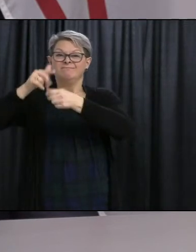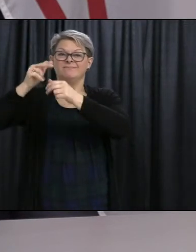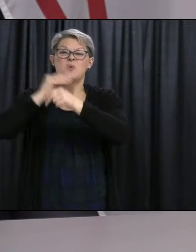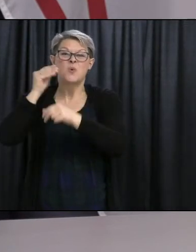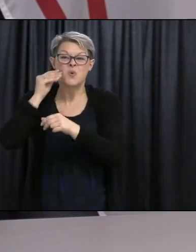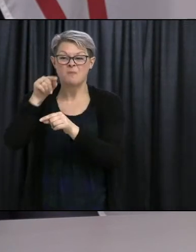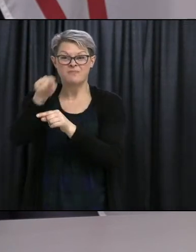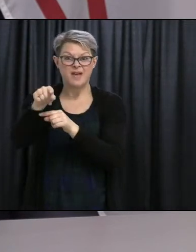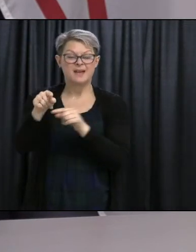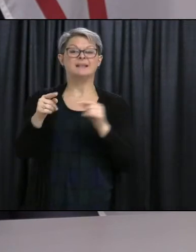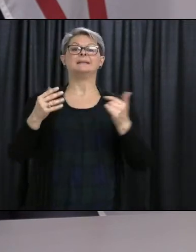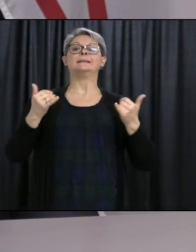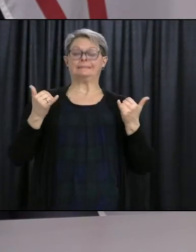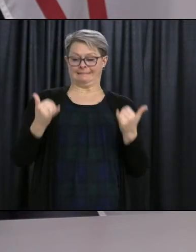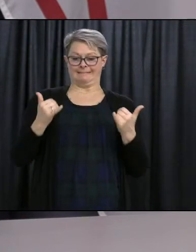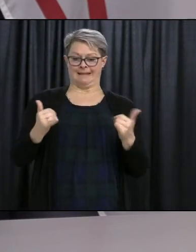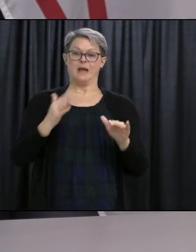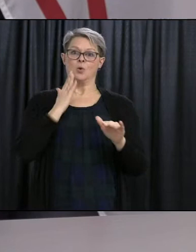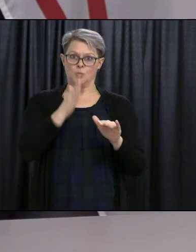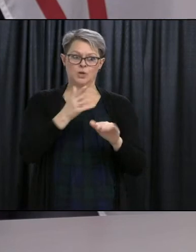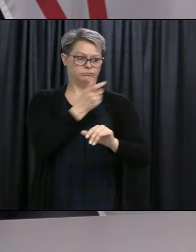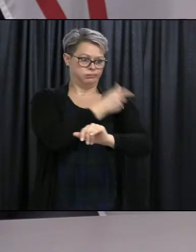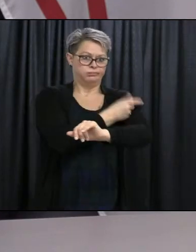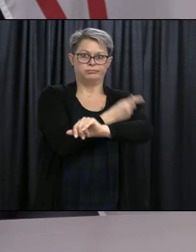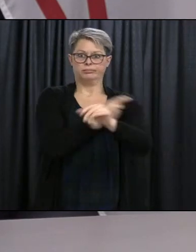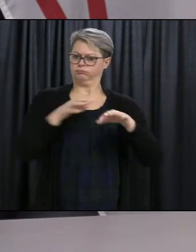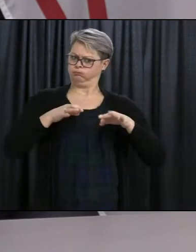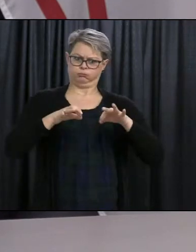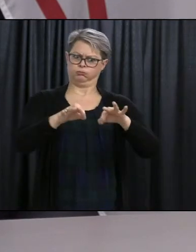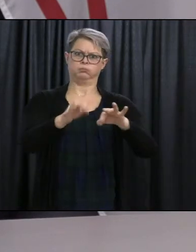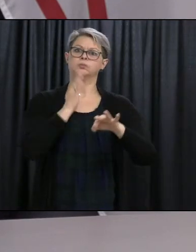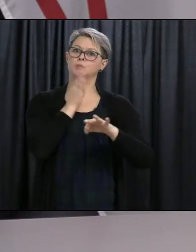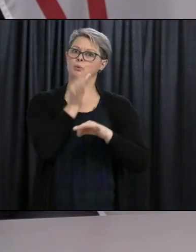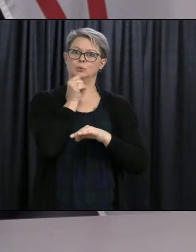get those vaccinated as quickly as possible.